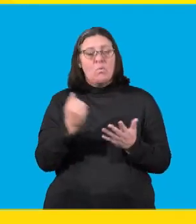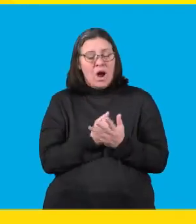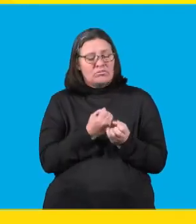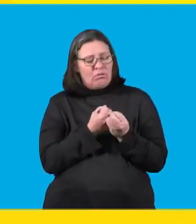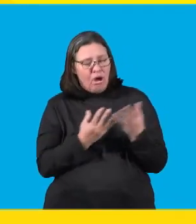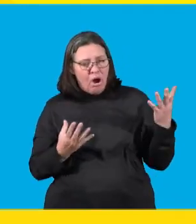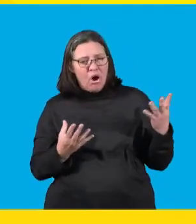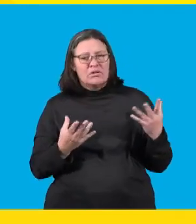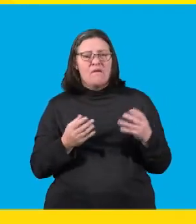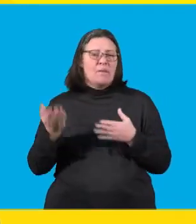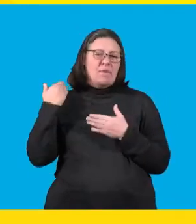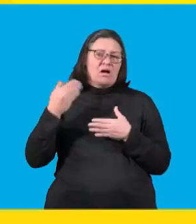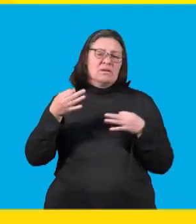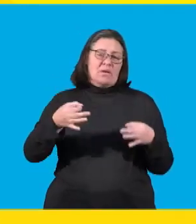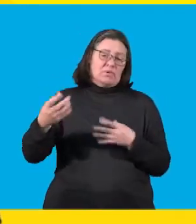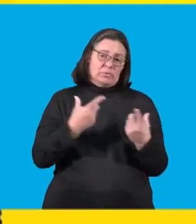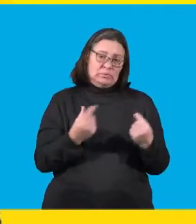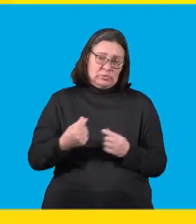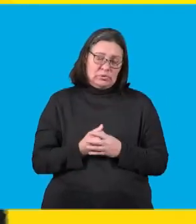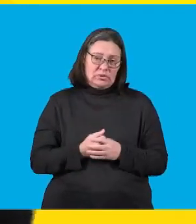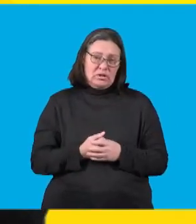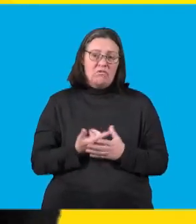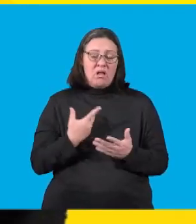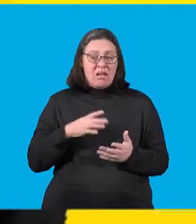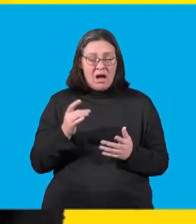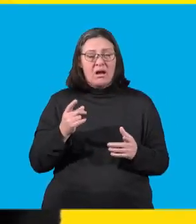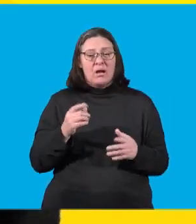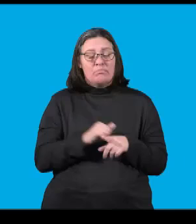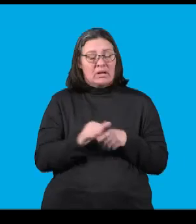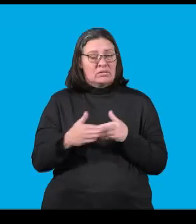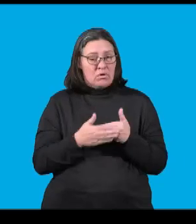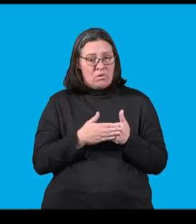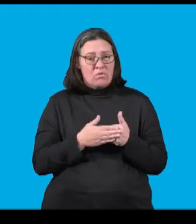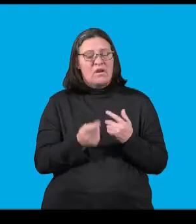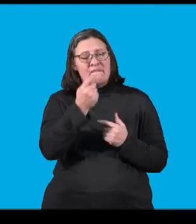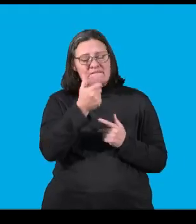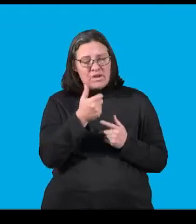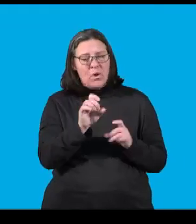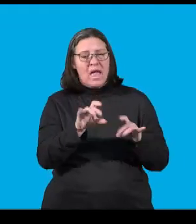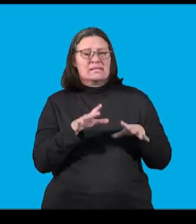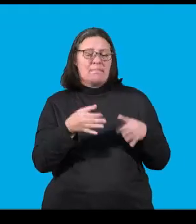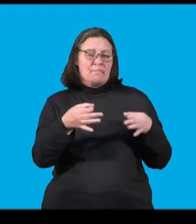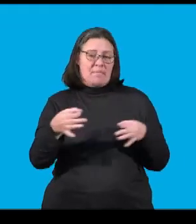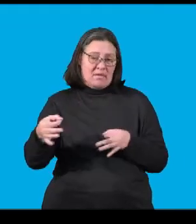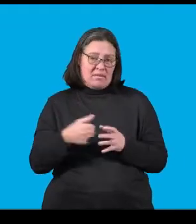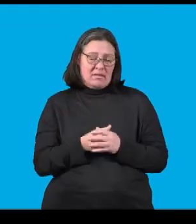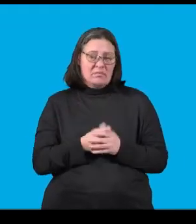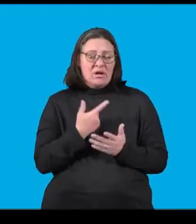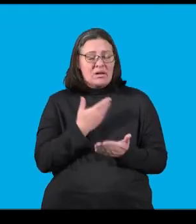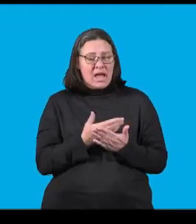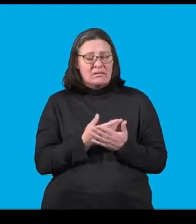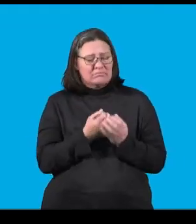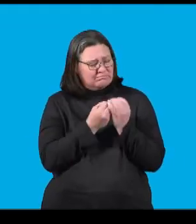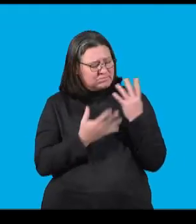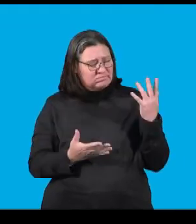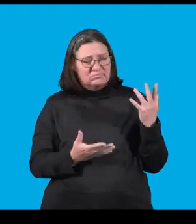you want to do lots and lots of past papers. So if you would like to practice further, here are a few exam papers, but you